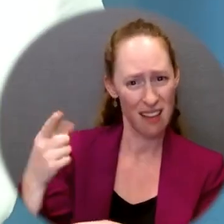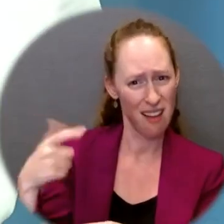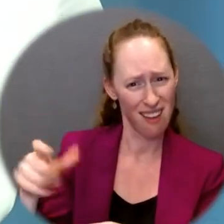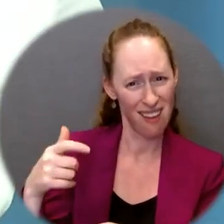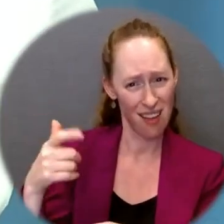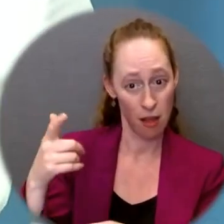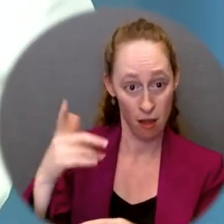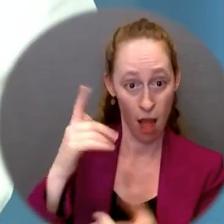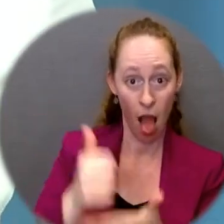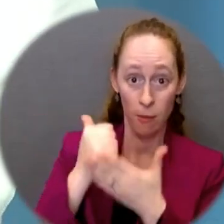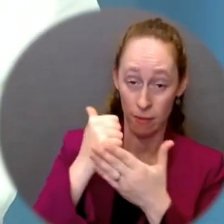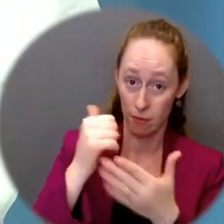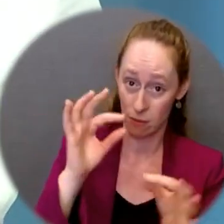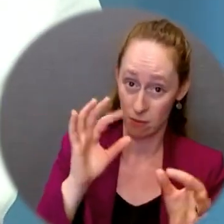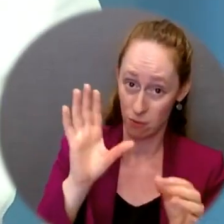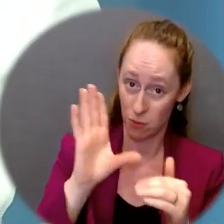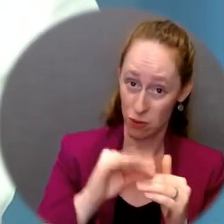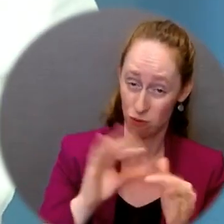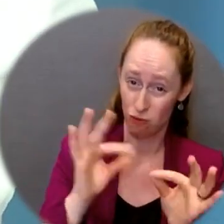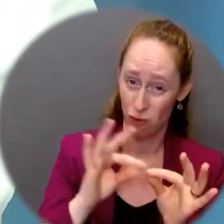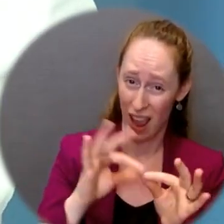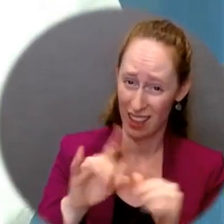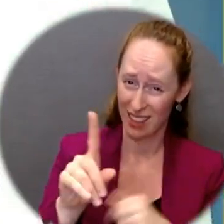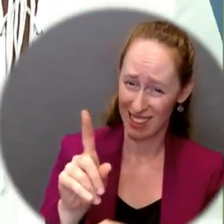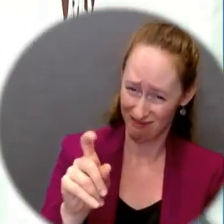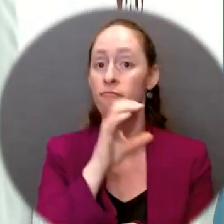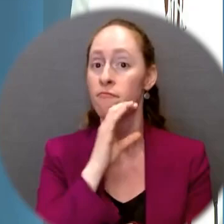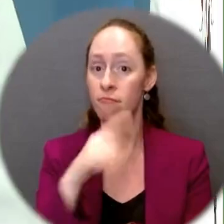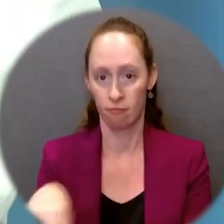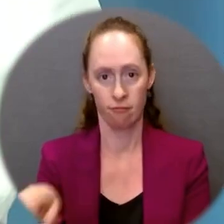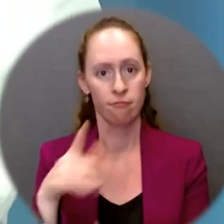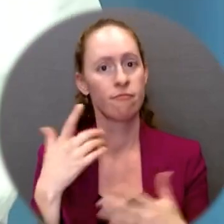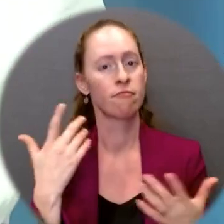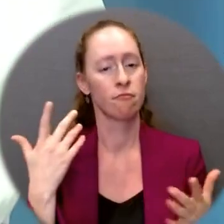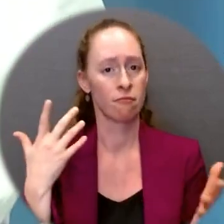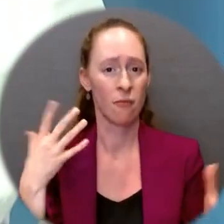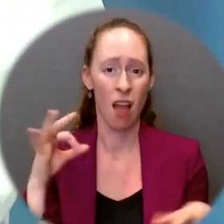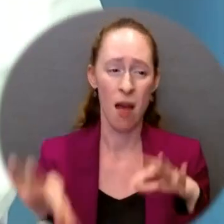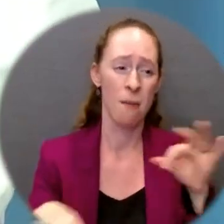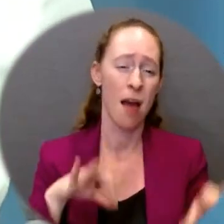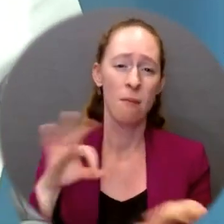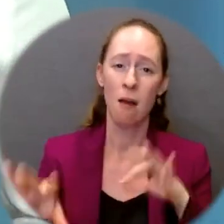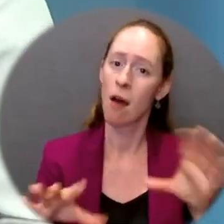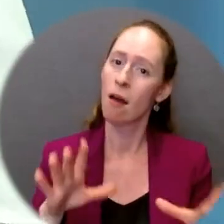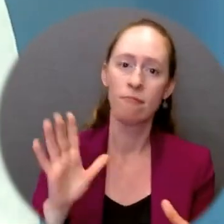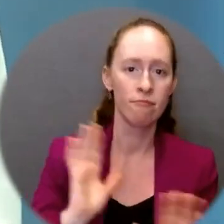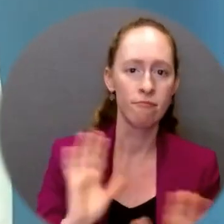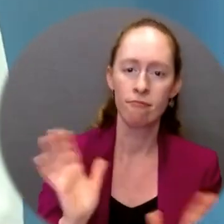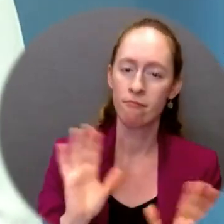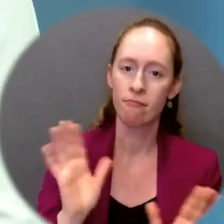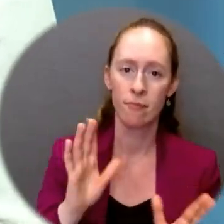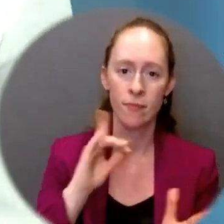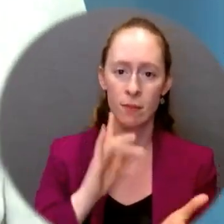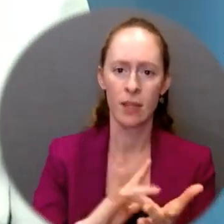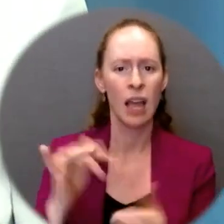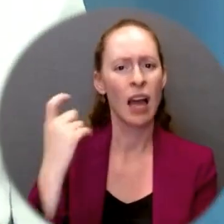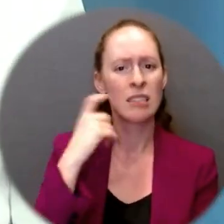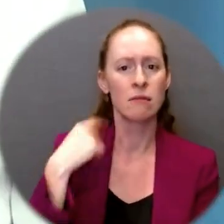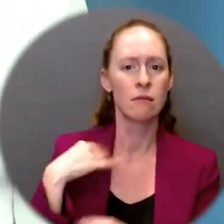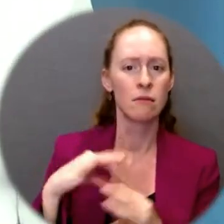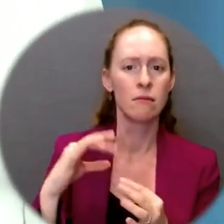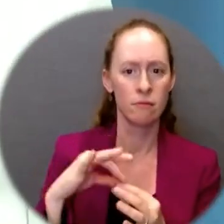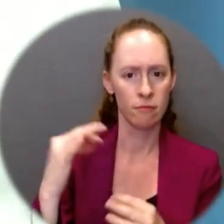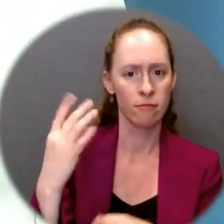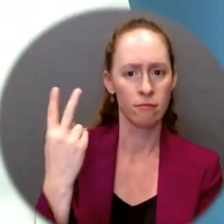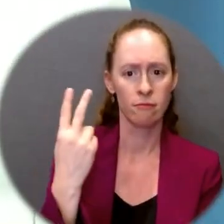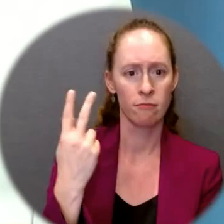Because in the Inflation Reduction Act, when you look at Medicare, seniors who are paying, again, I just stated this, $2,000,